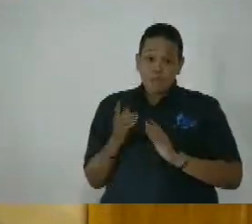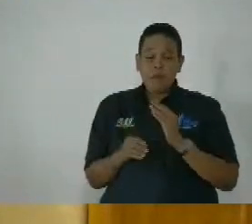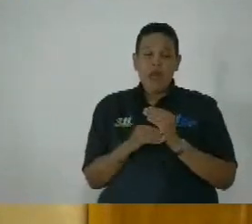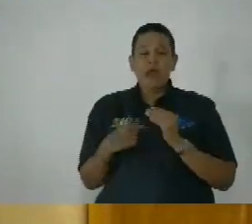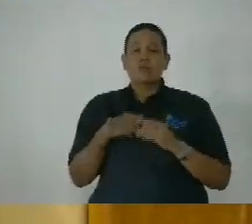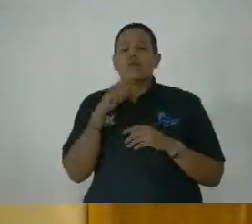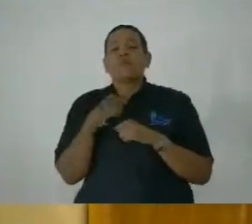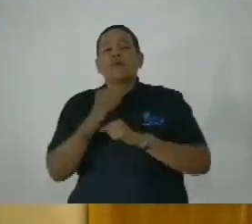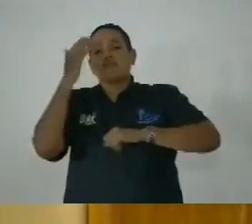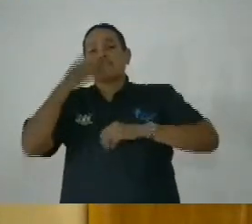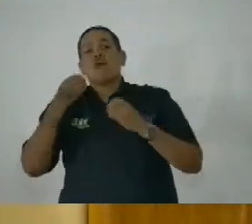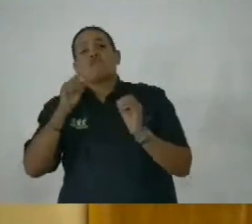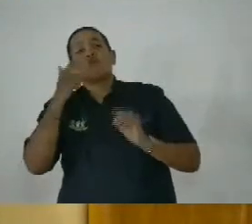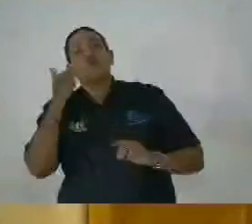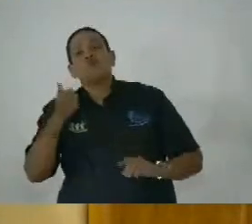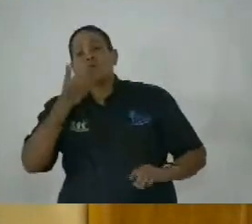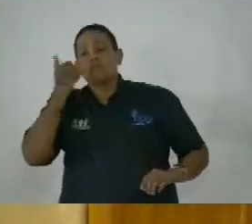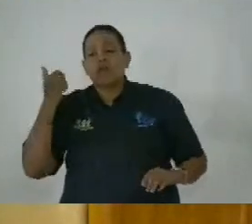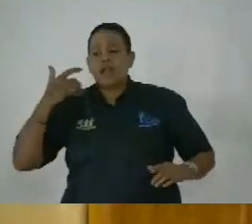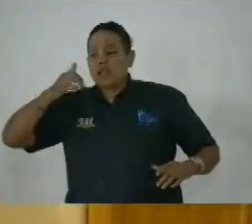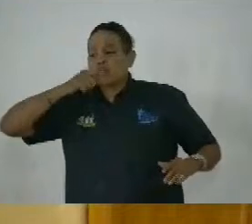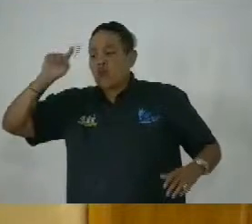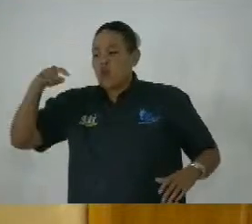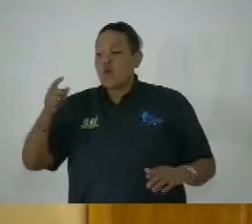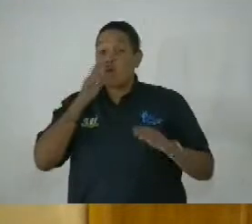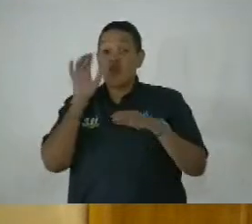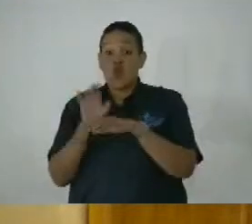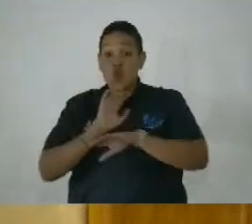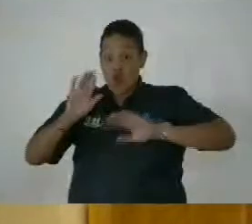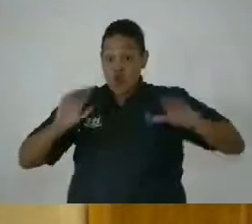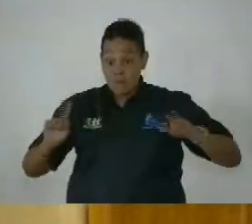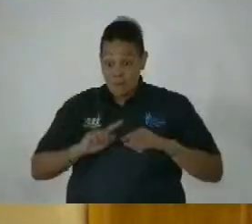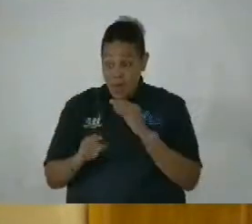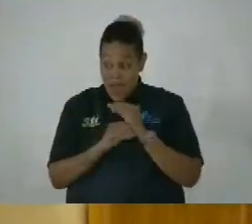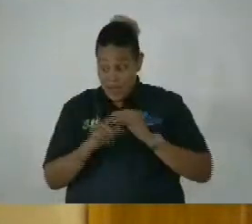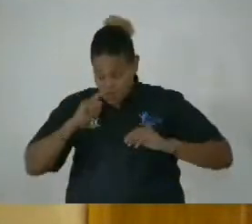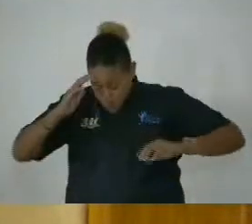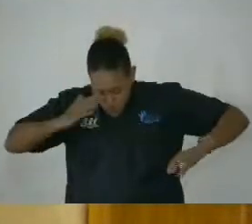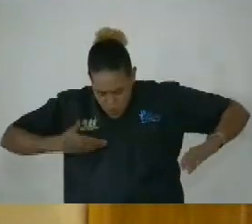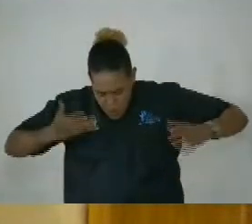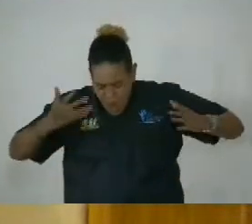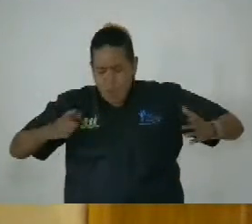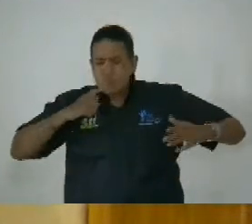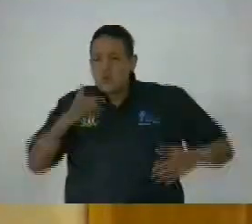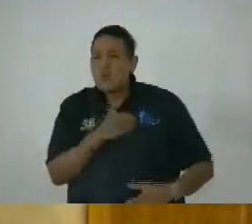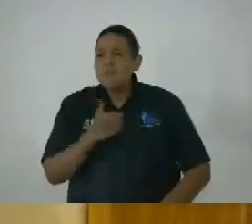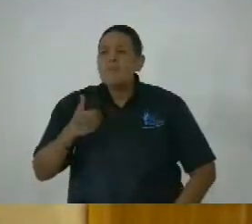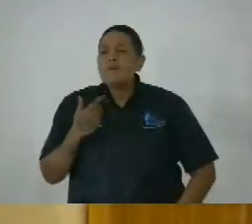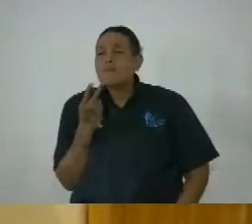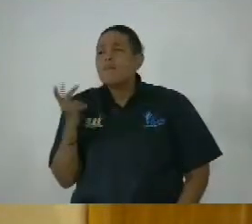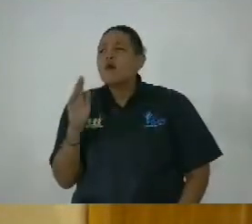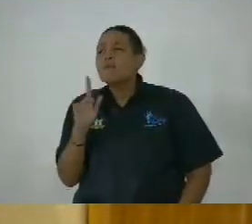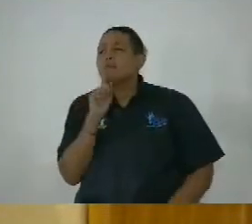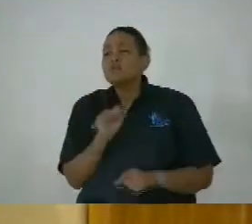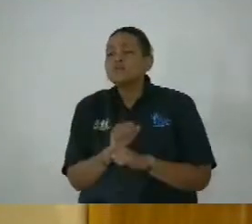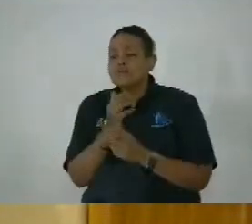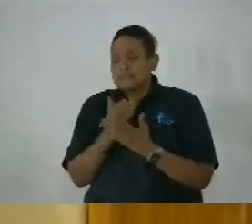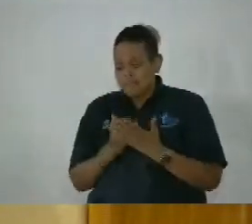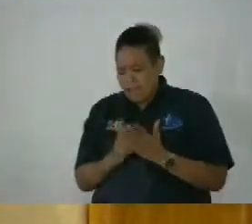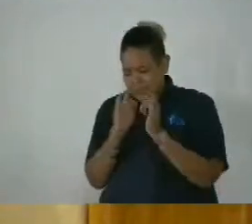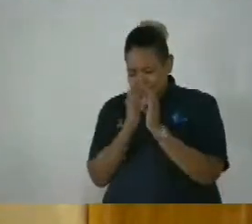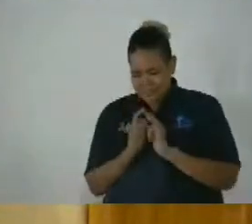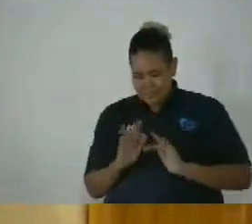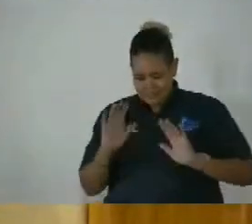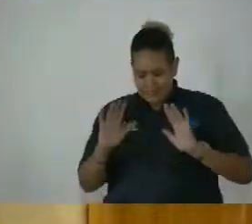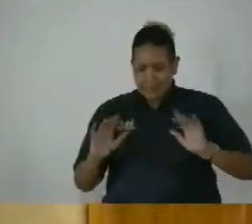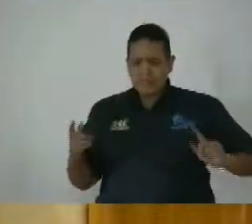make the front office look better and fix it to not only have the computers, but to be welcome to members of the public. In fact, we redesigned it